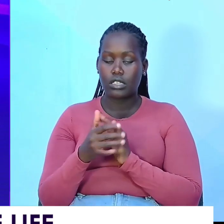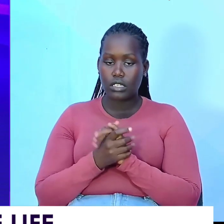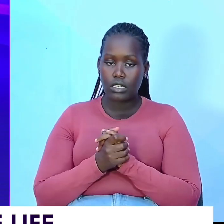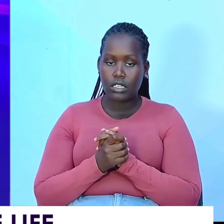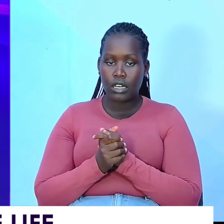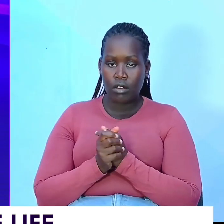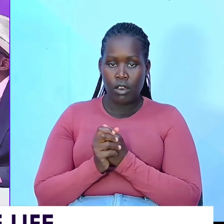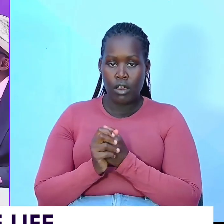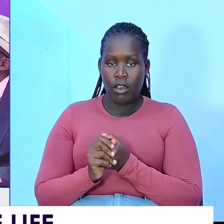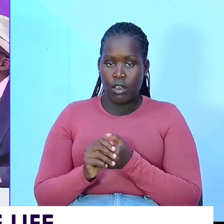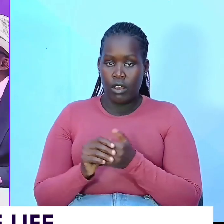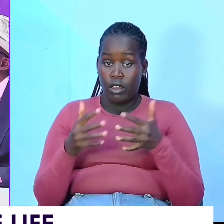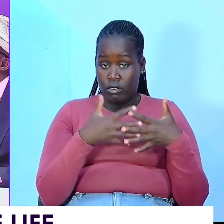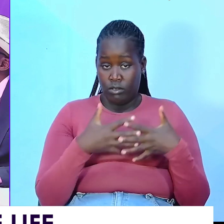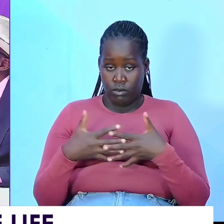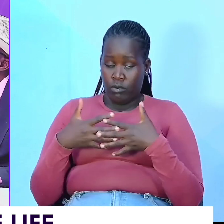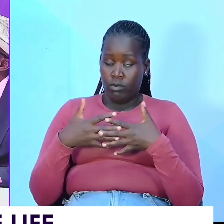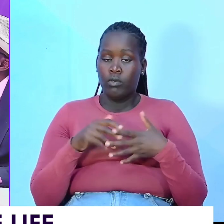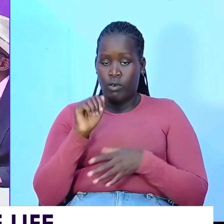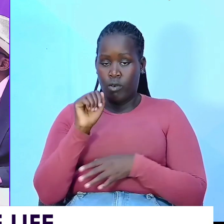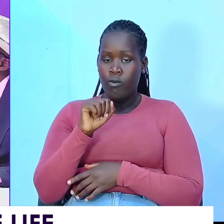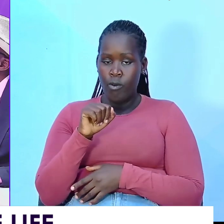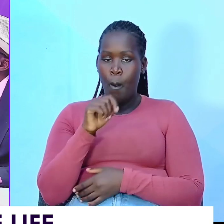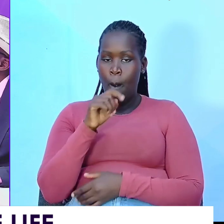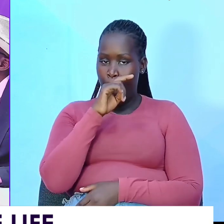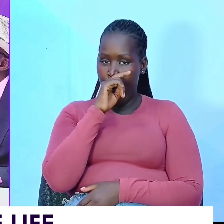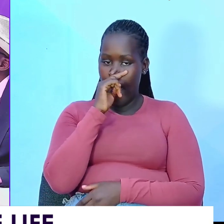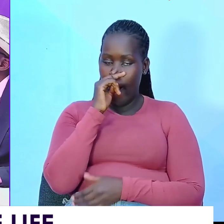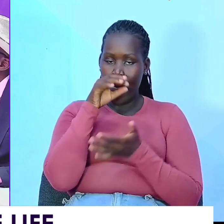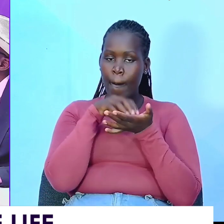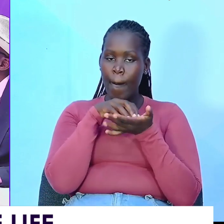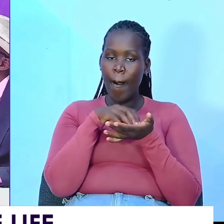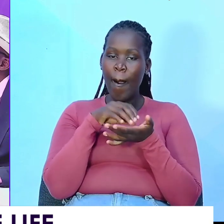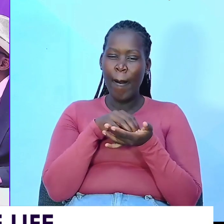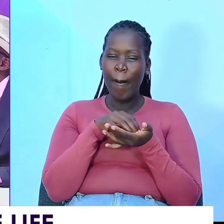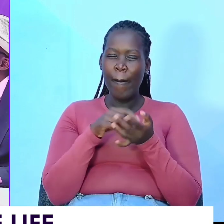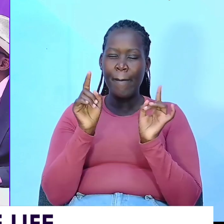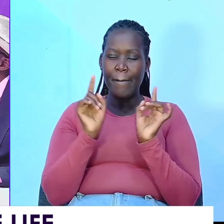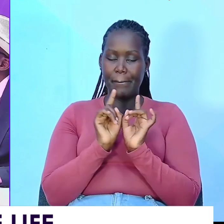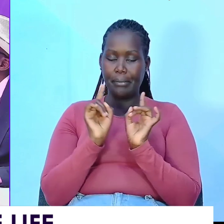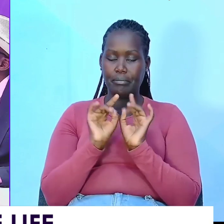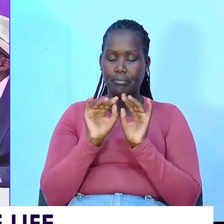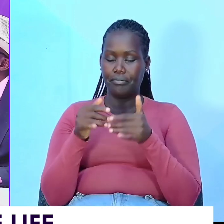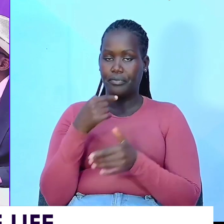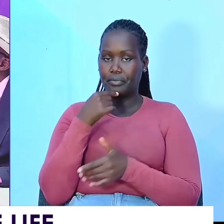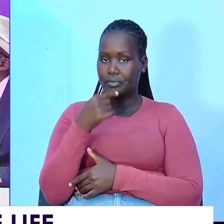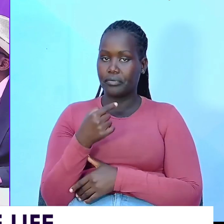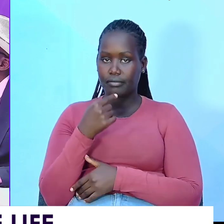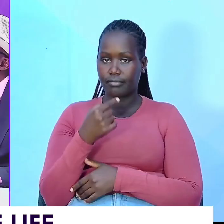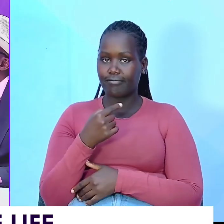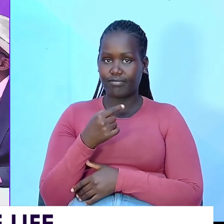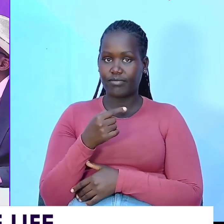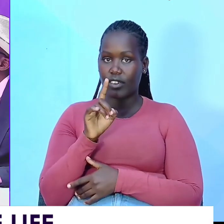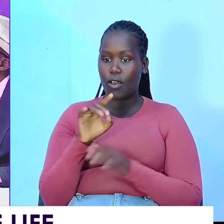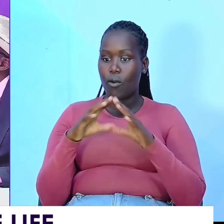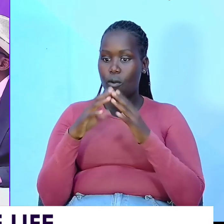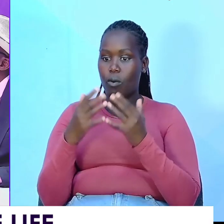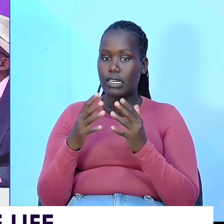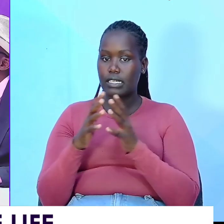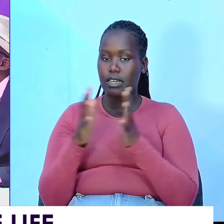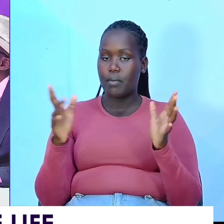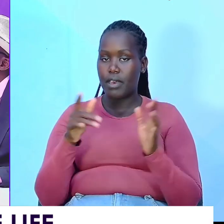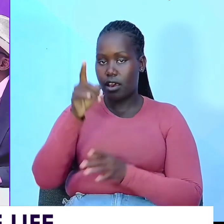look at that's America, and the situation is not just like you said. The world is a big village. The